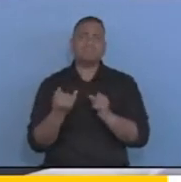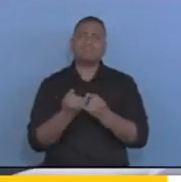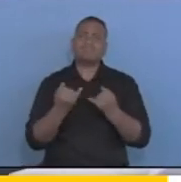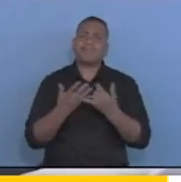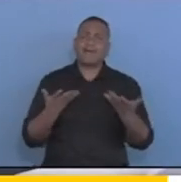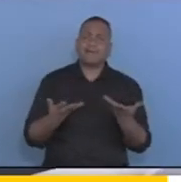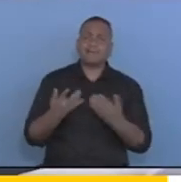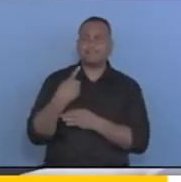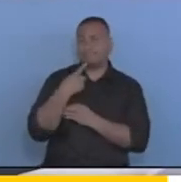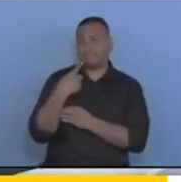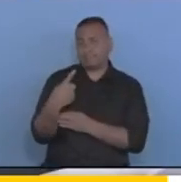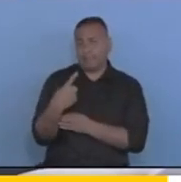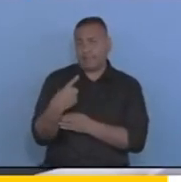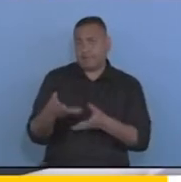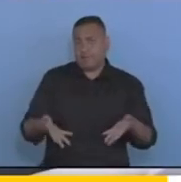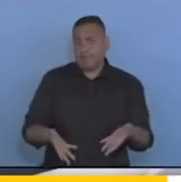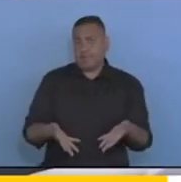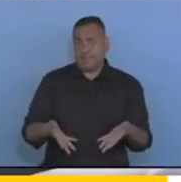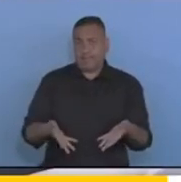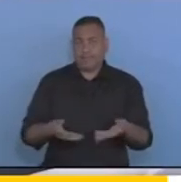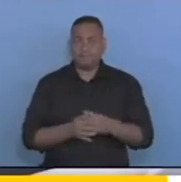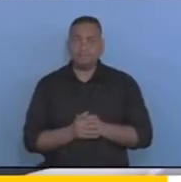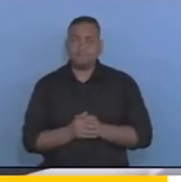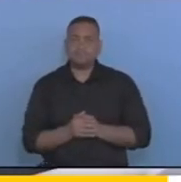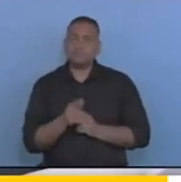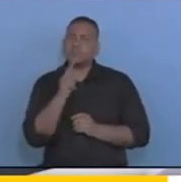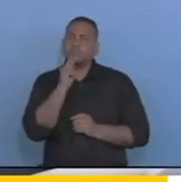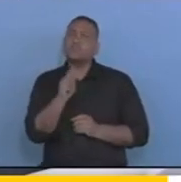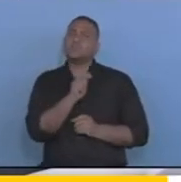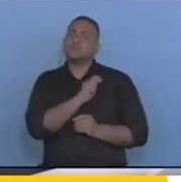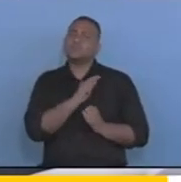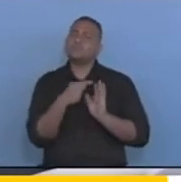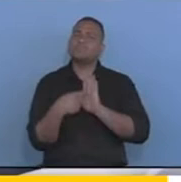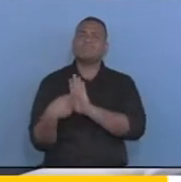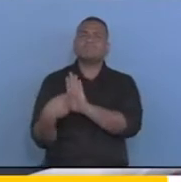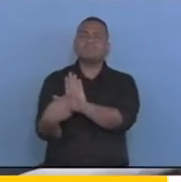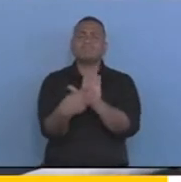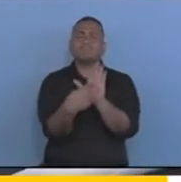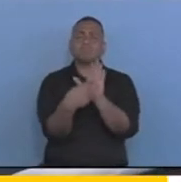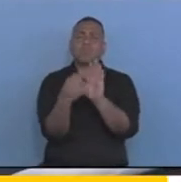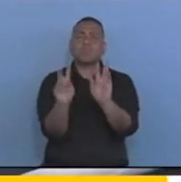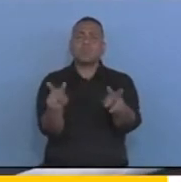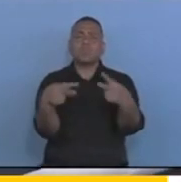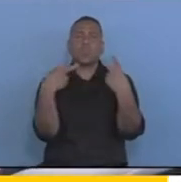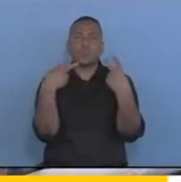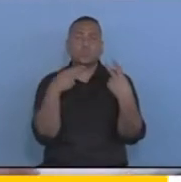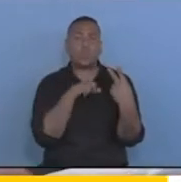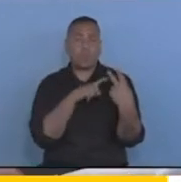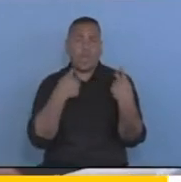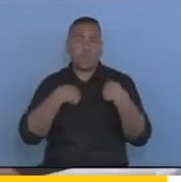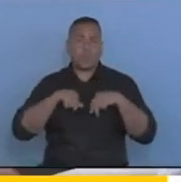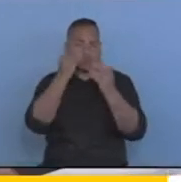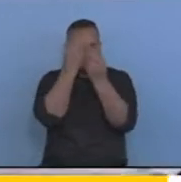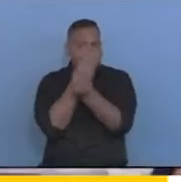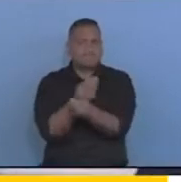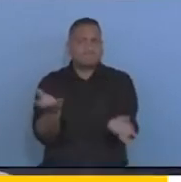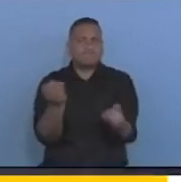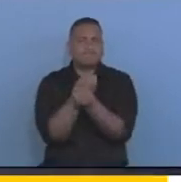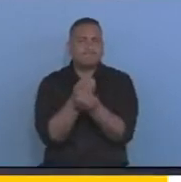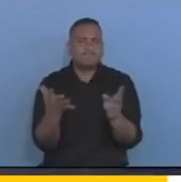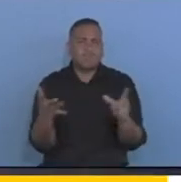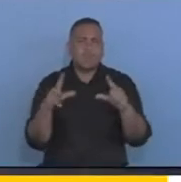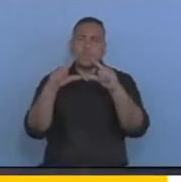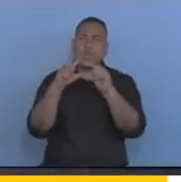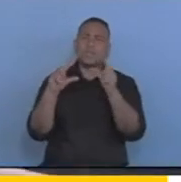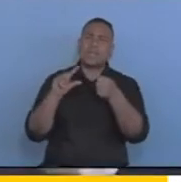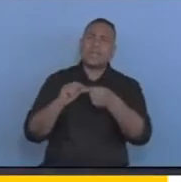course, this is definitely the show that you want to watch, because here you get all the knowledge and the information on Northlink College, which we all know